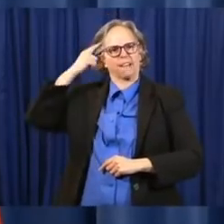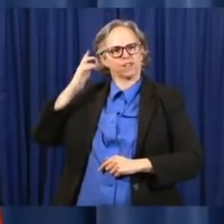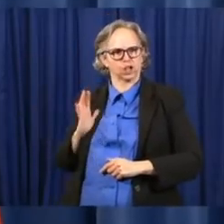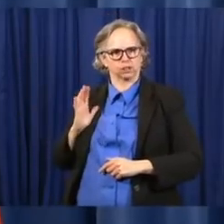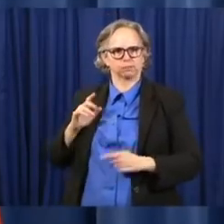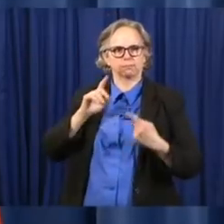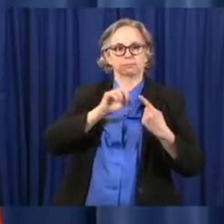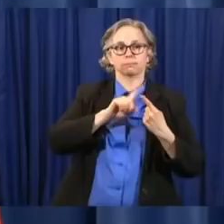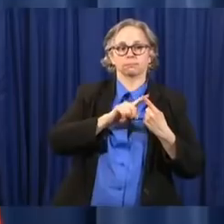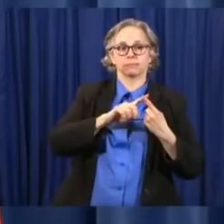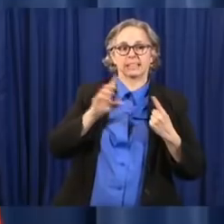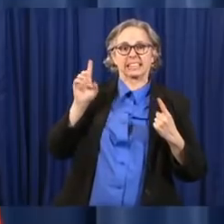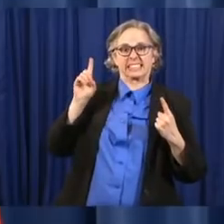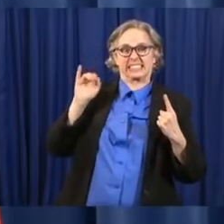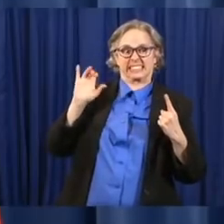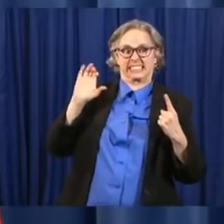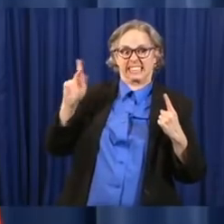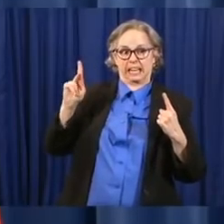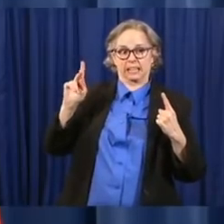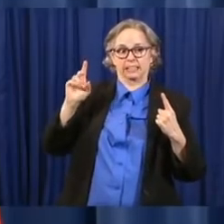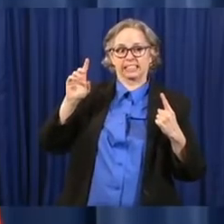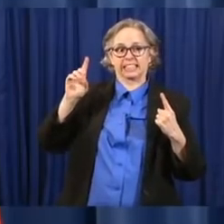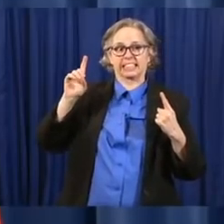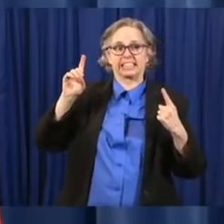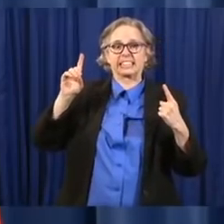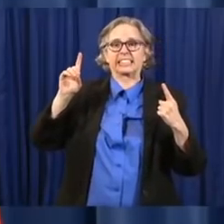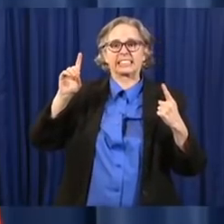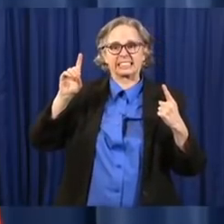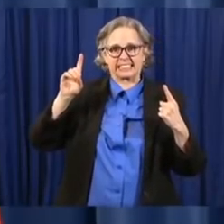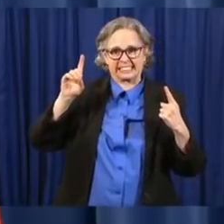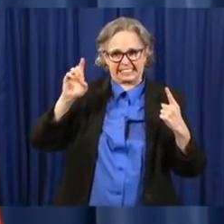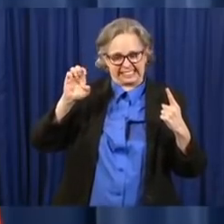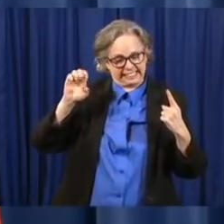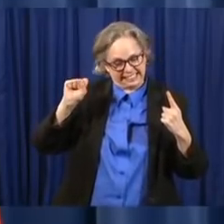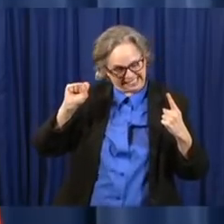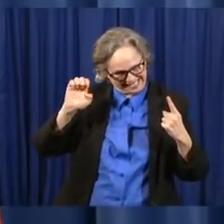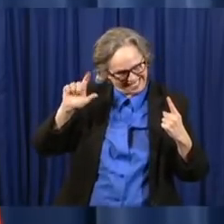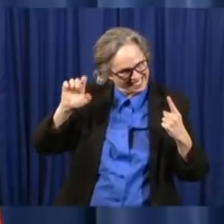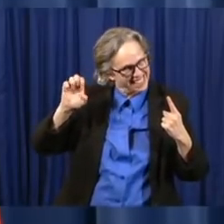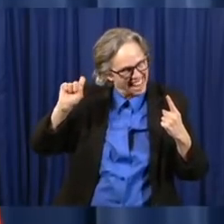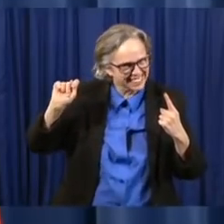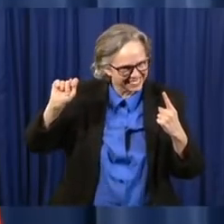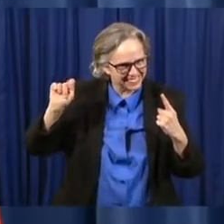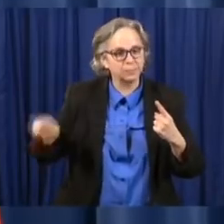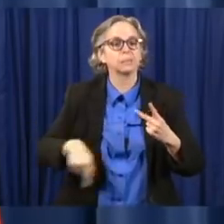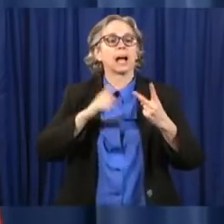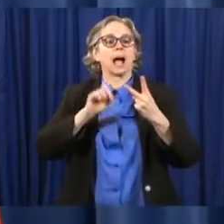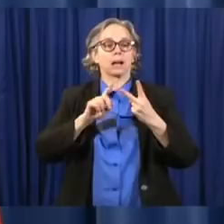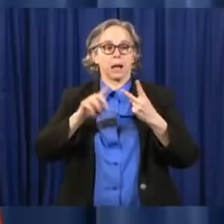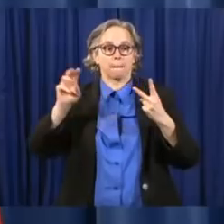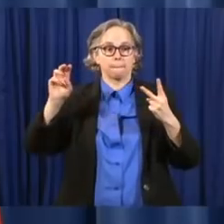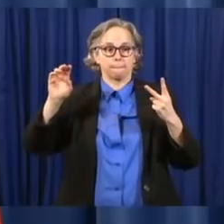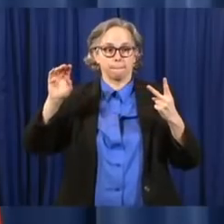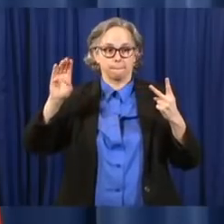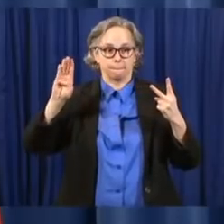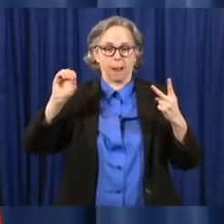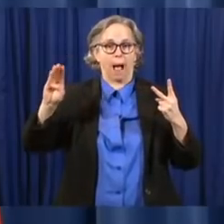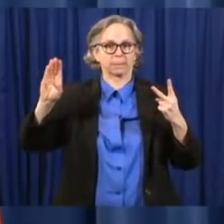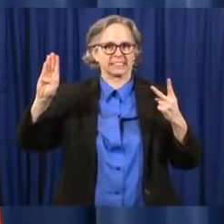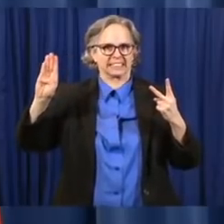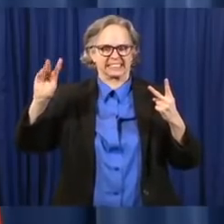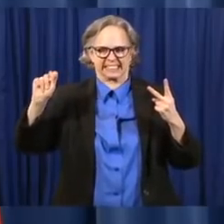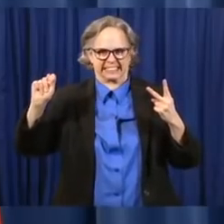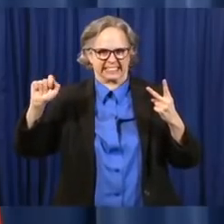called each one of them this morning and asked them if they would do this. Each one, without hesitation, said that they